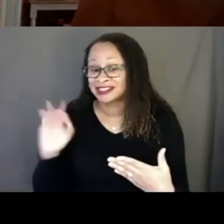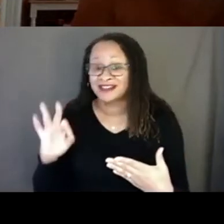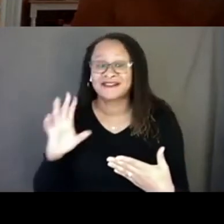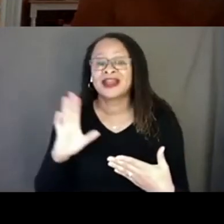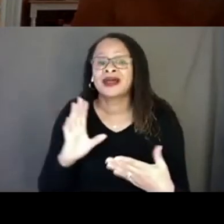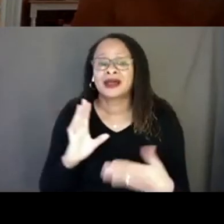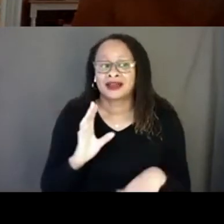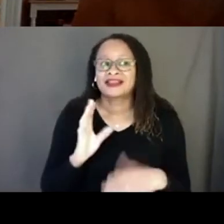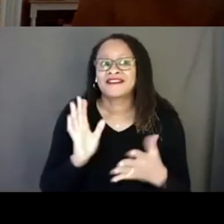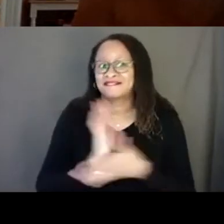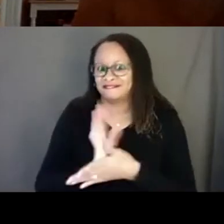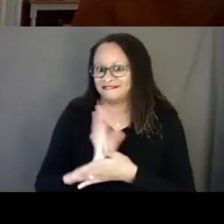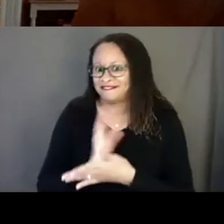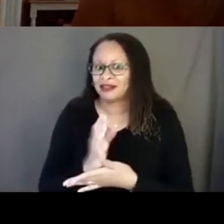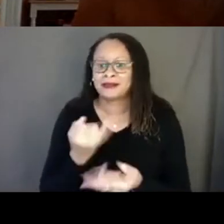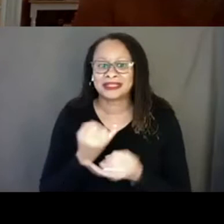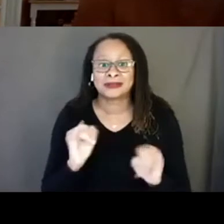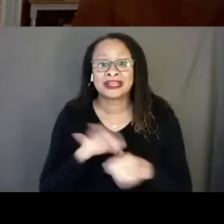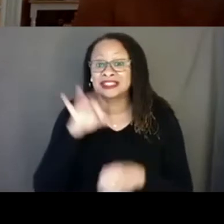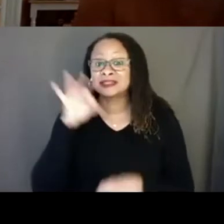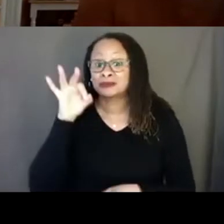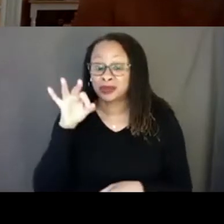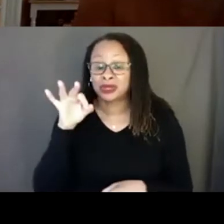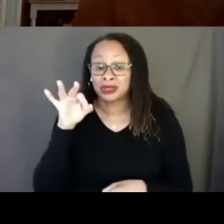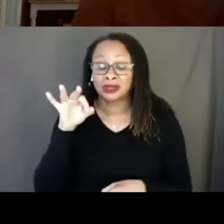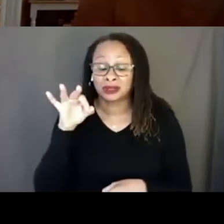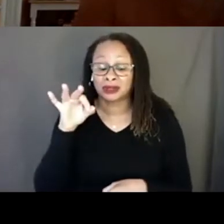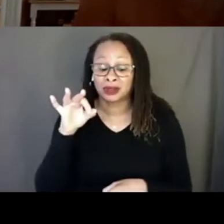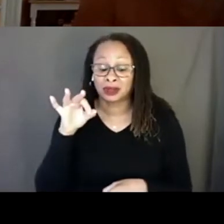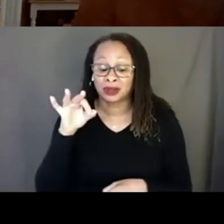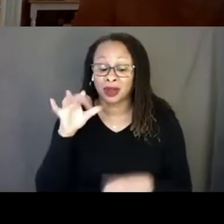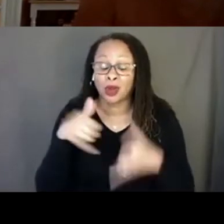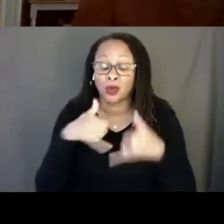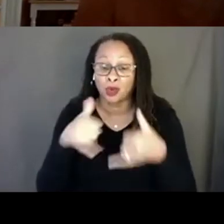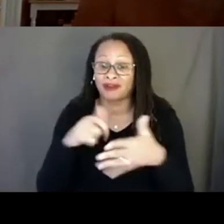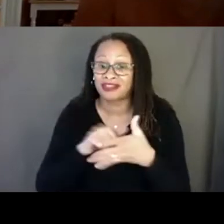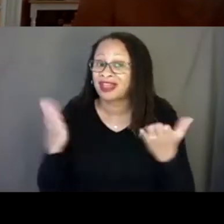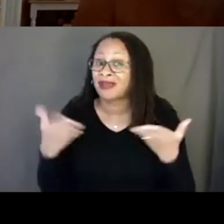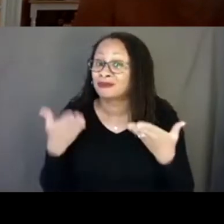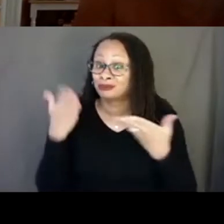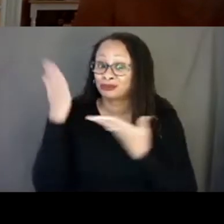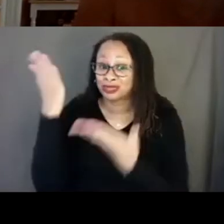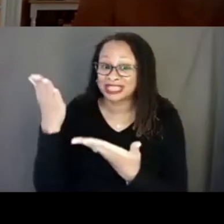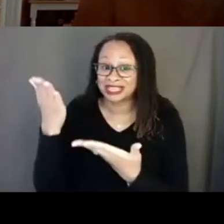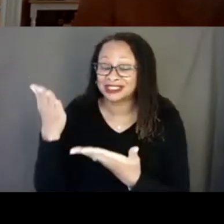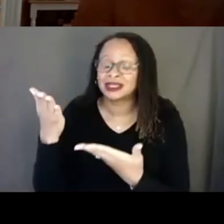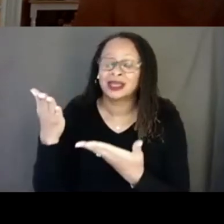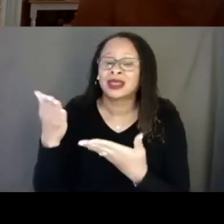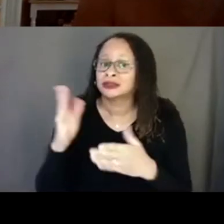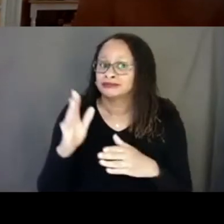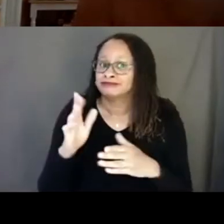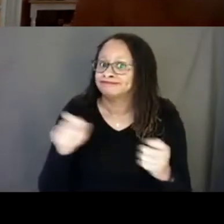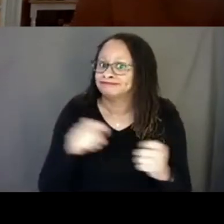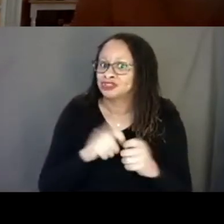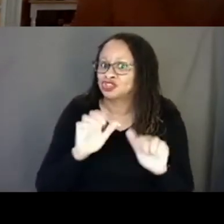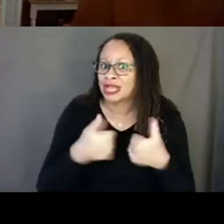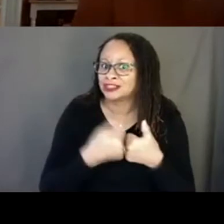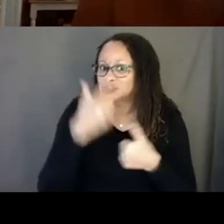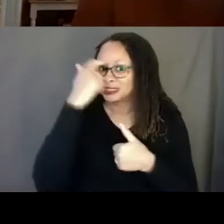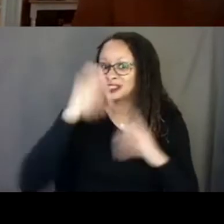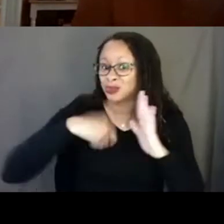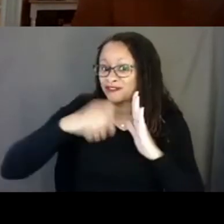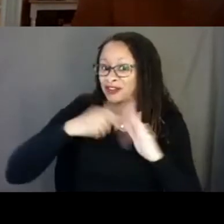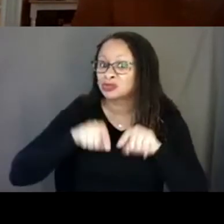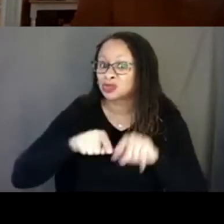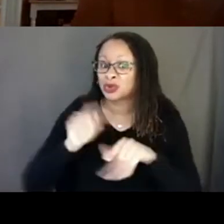Independent Spirit Awards. But that presented certain challenges because we shot in winter, and,